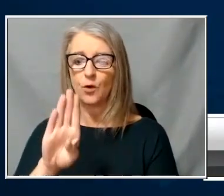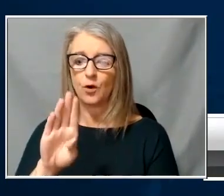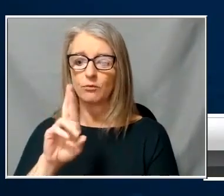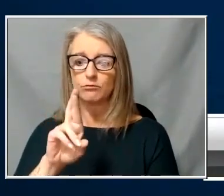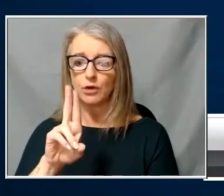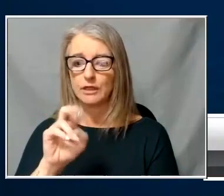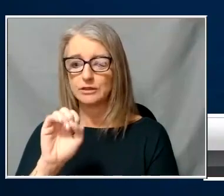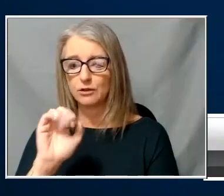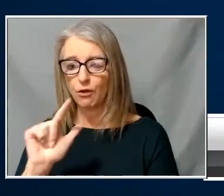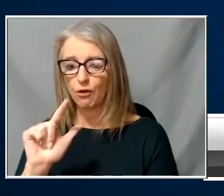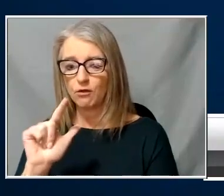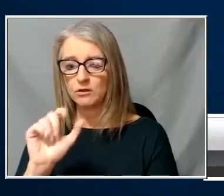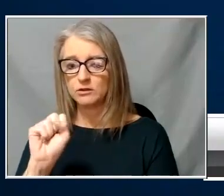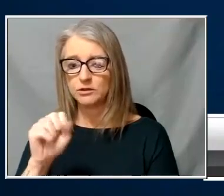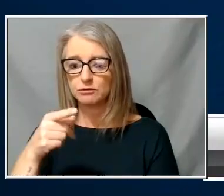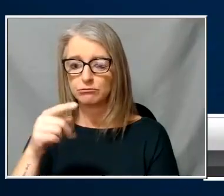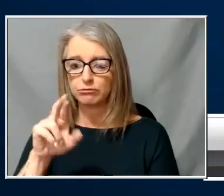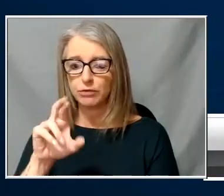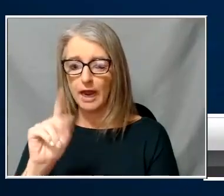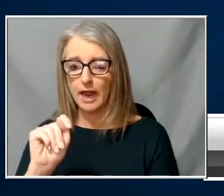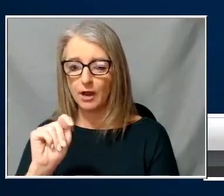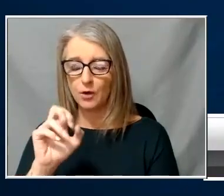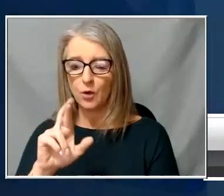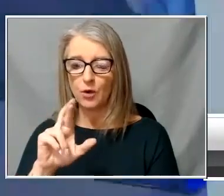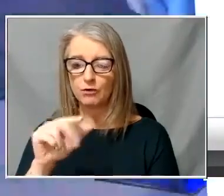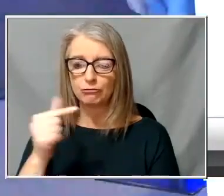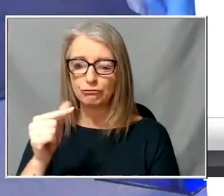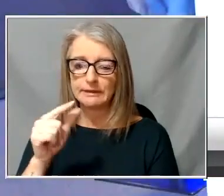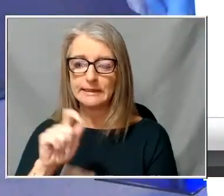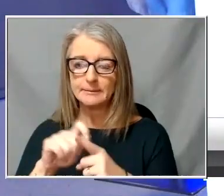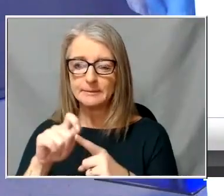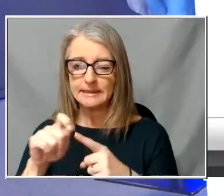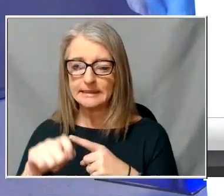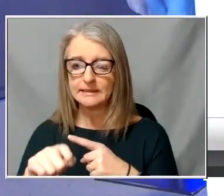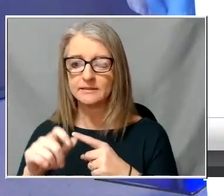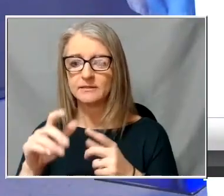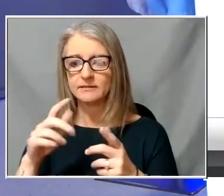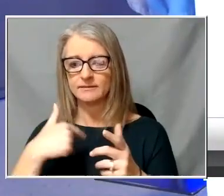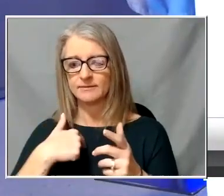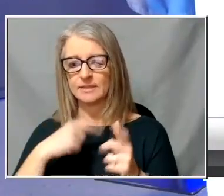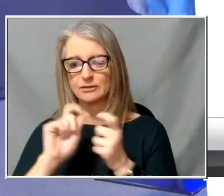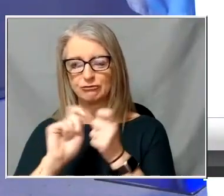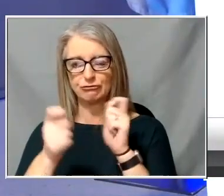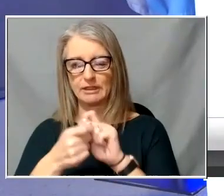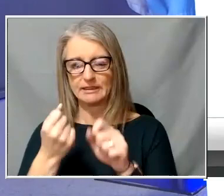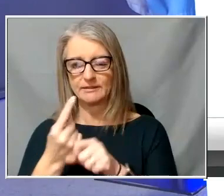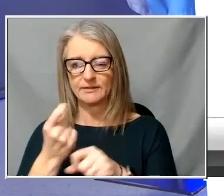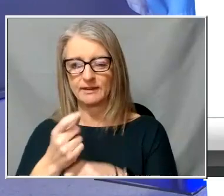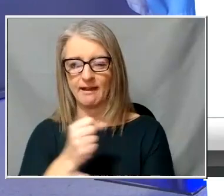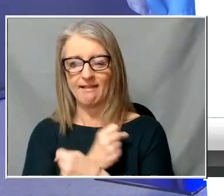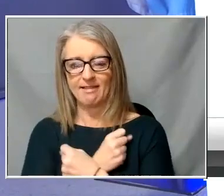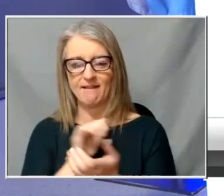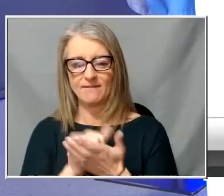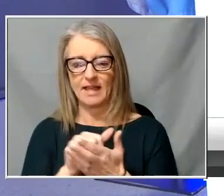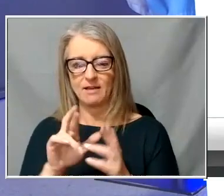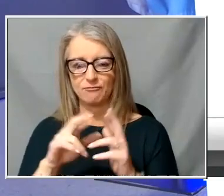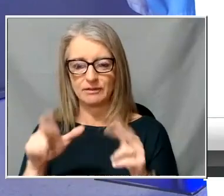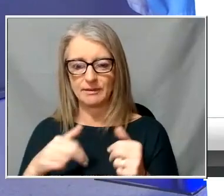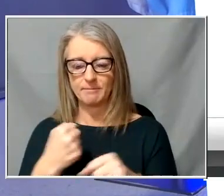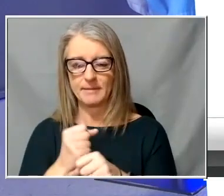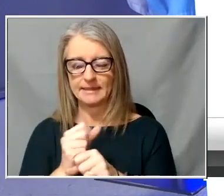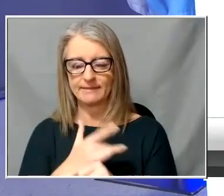green beans. Yeah, it's something different. We kind of yes. see the same old stuff. I like to mix it up each and every year, but I love that recipe. Again, it makes it